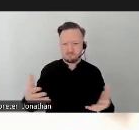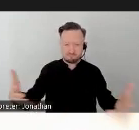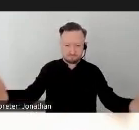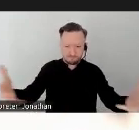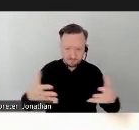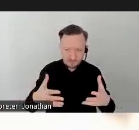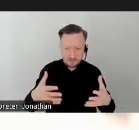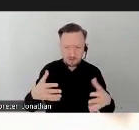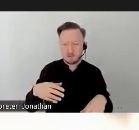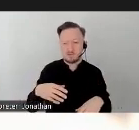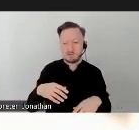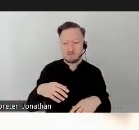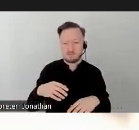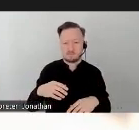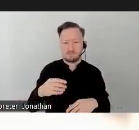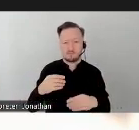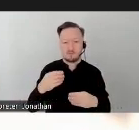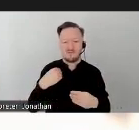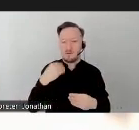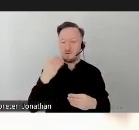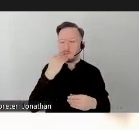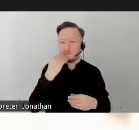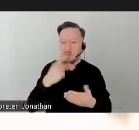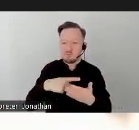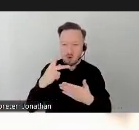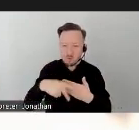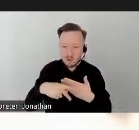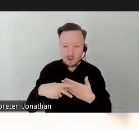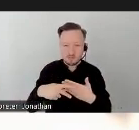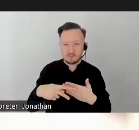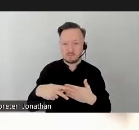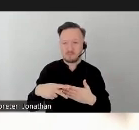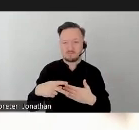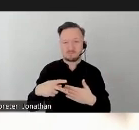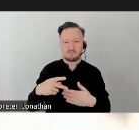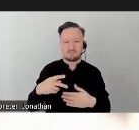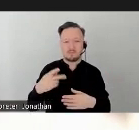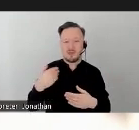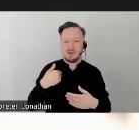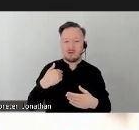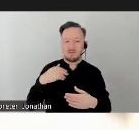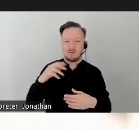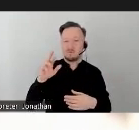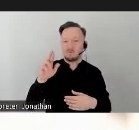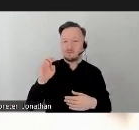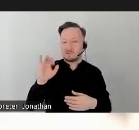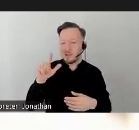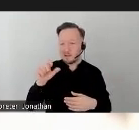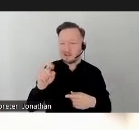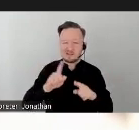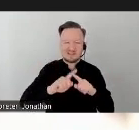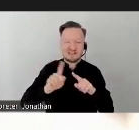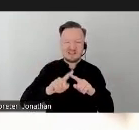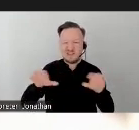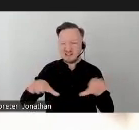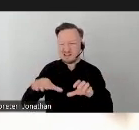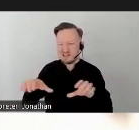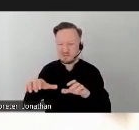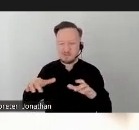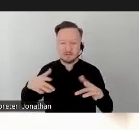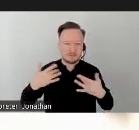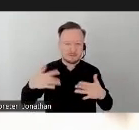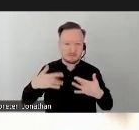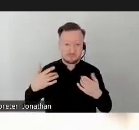We have meal programs for them. We have recitals. We have all kinds of activities. As a matter of fact, they